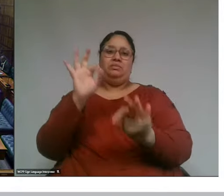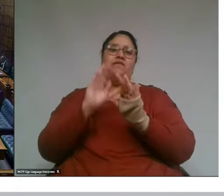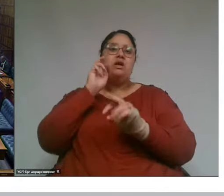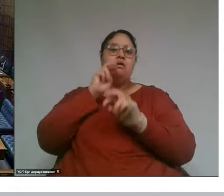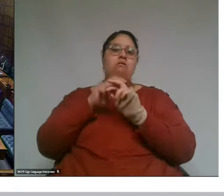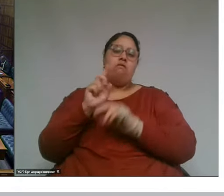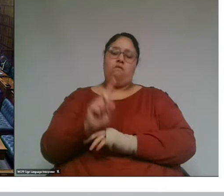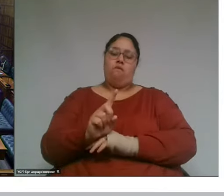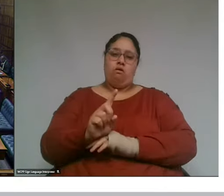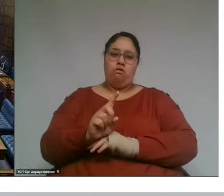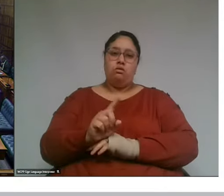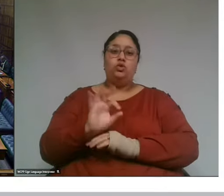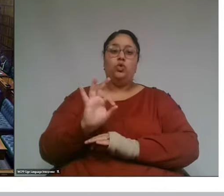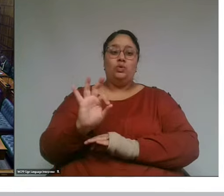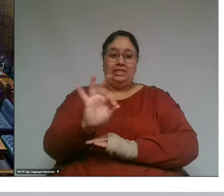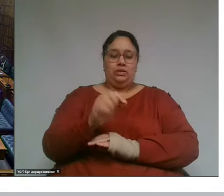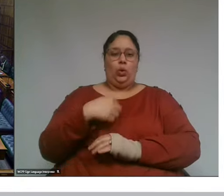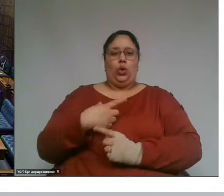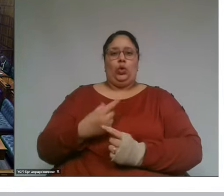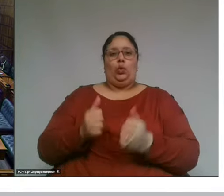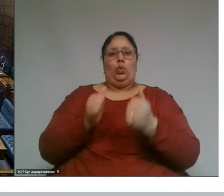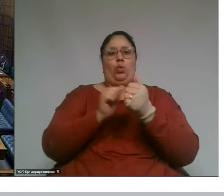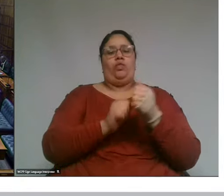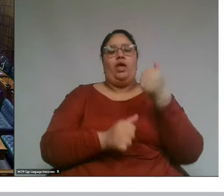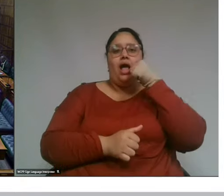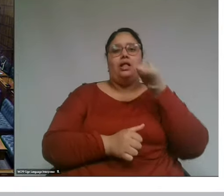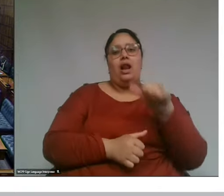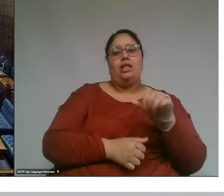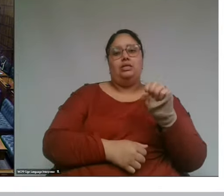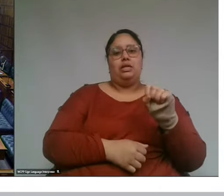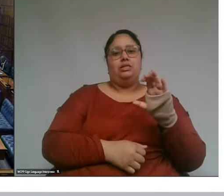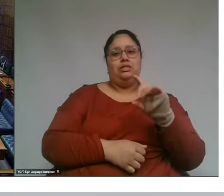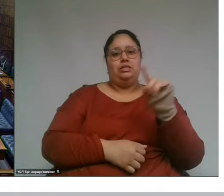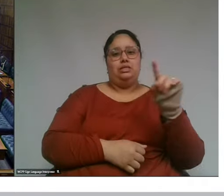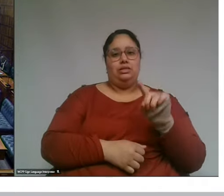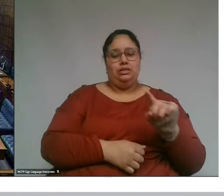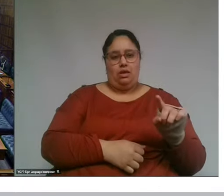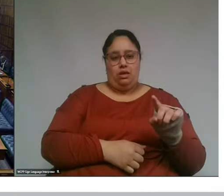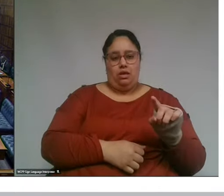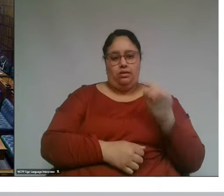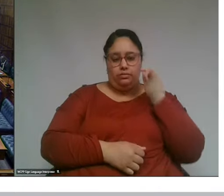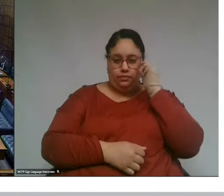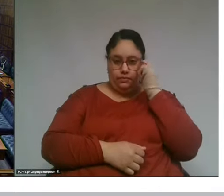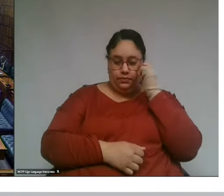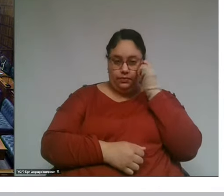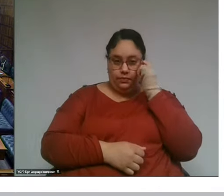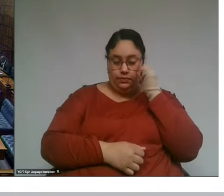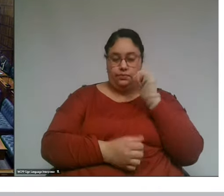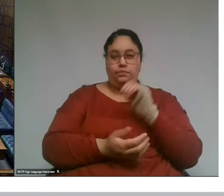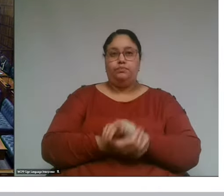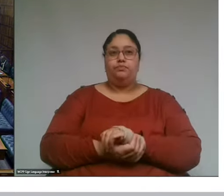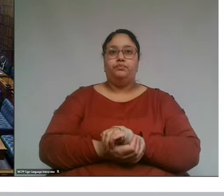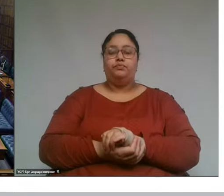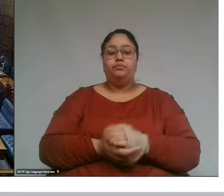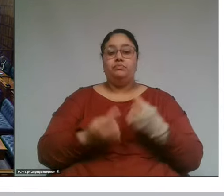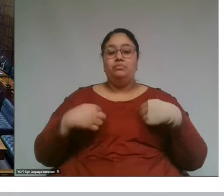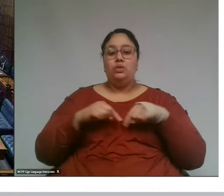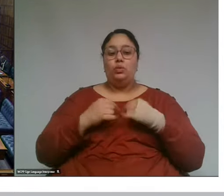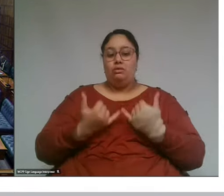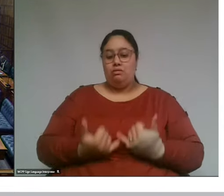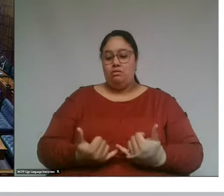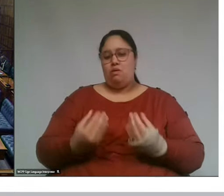that's exactly what we are doing with the Atlantis sez so um we are currently